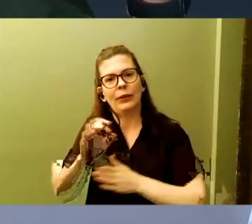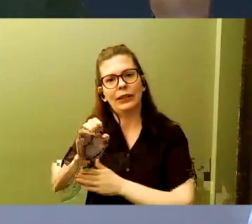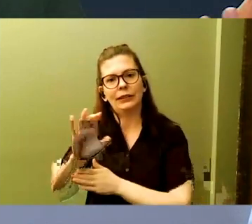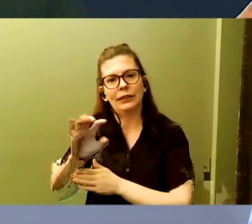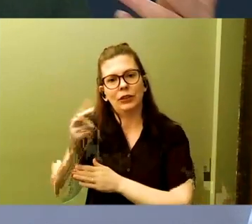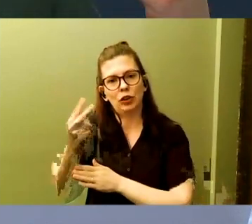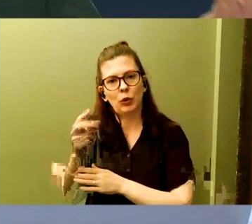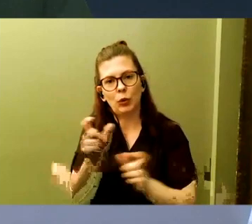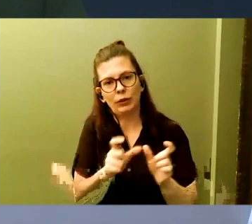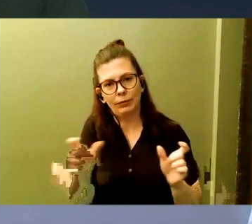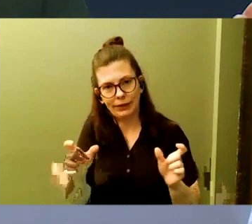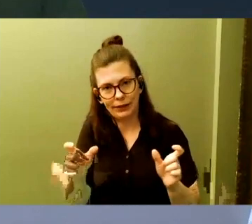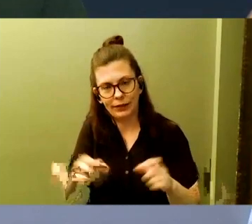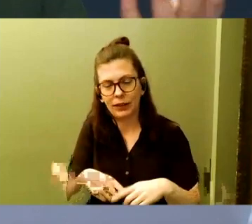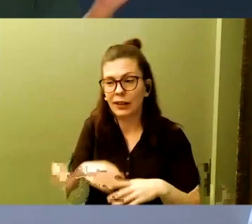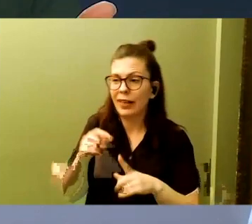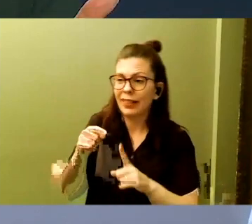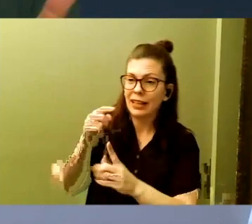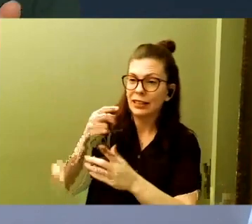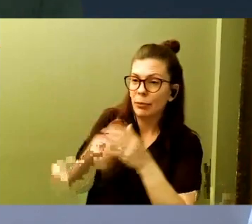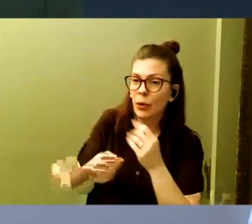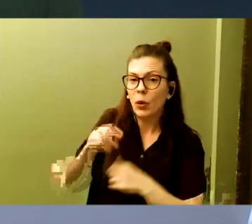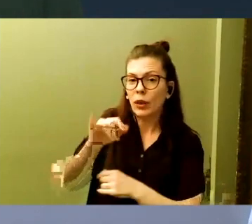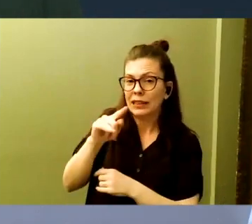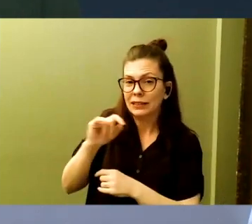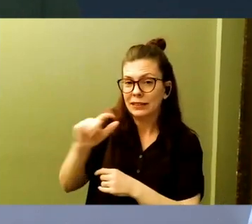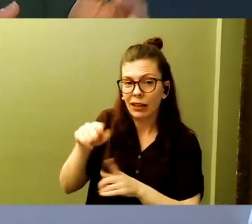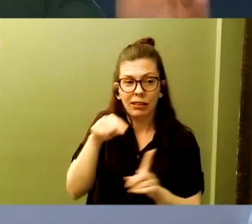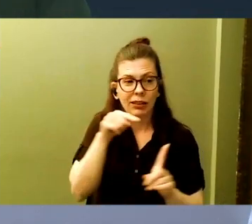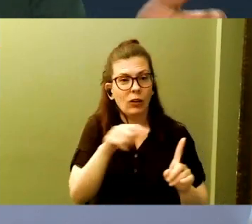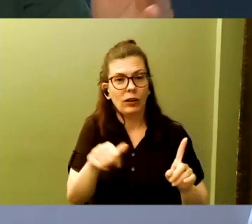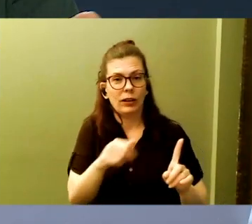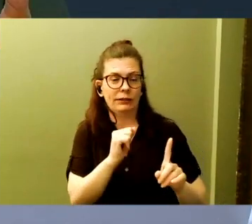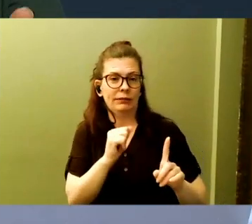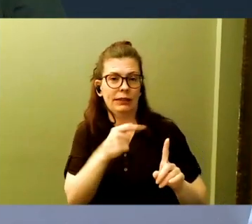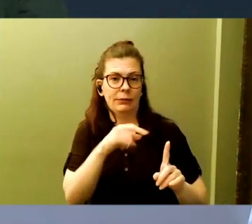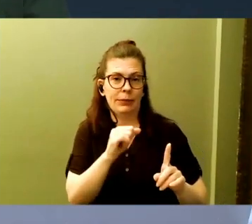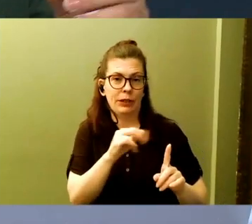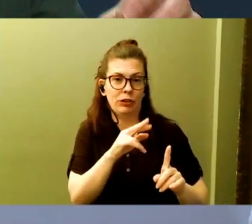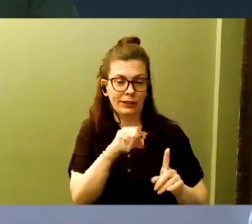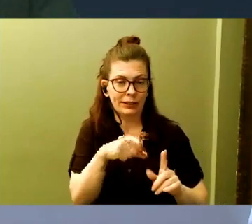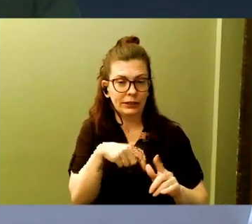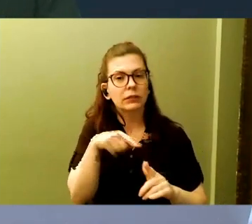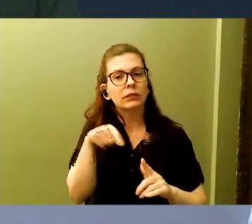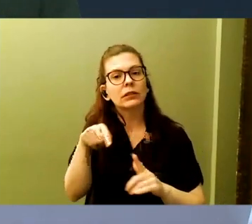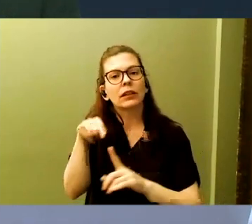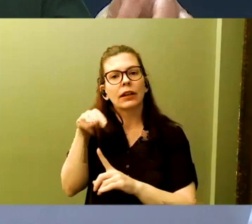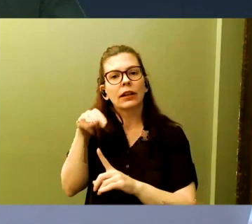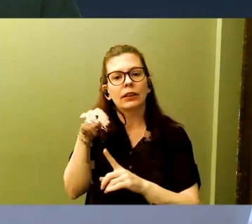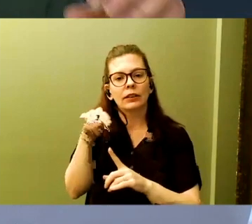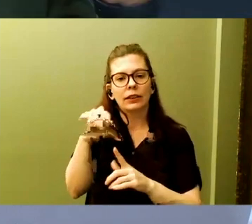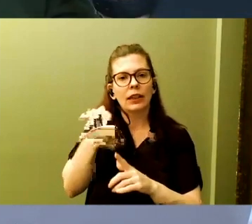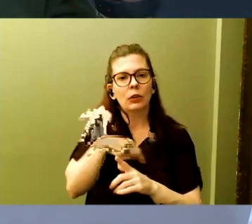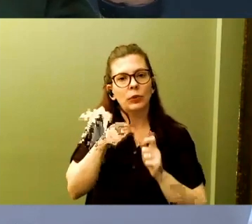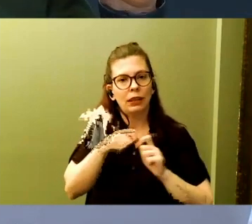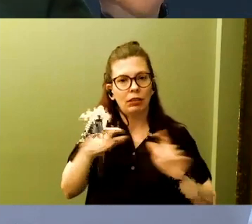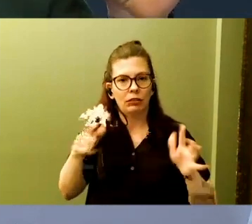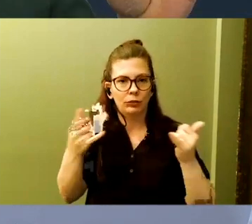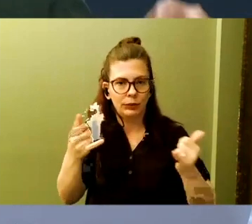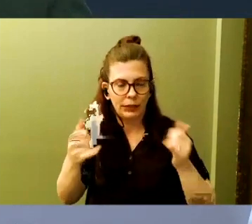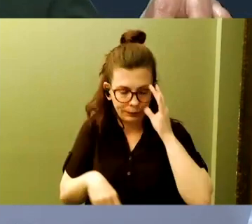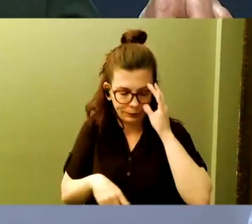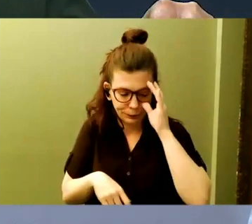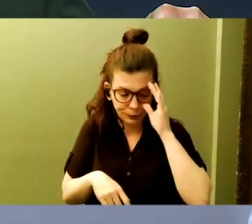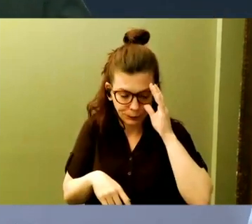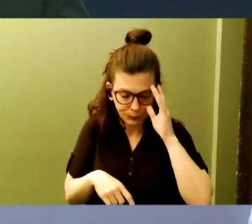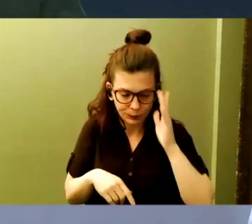our Intel or x86 based EC2 Mac instances and the M1 Mac instances that we launched today. Now,